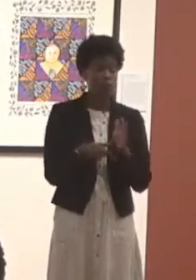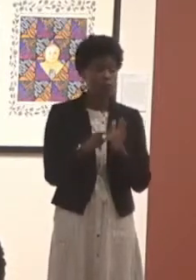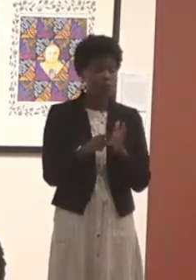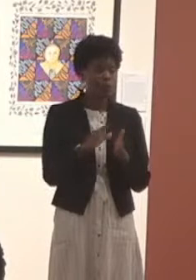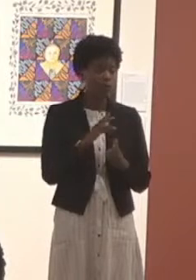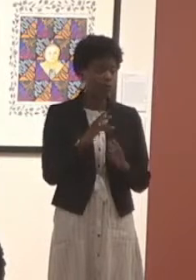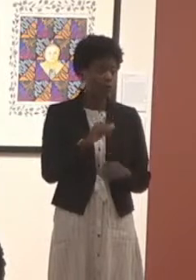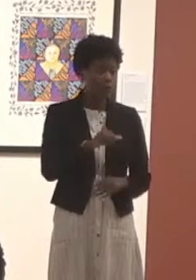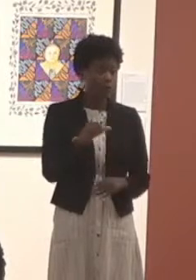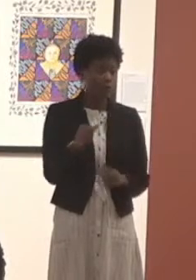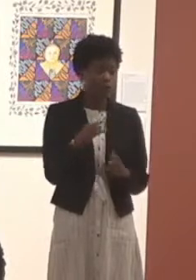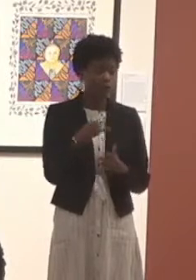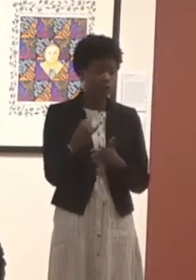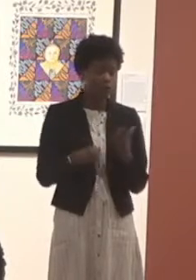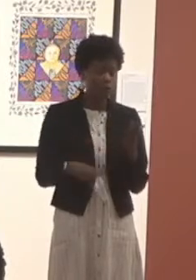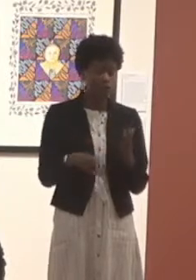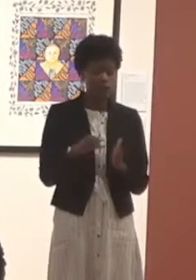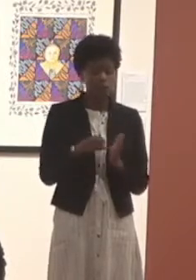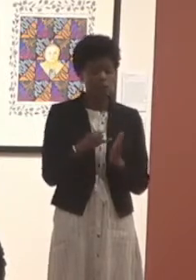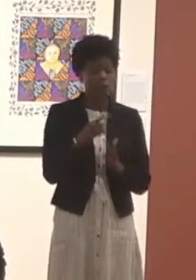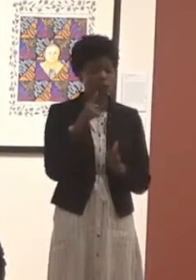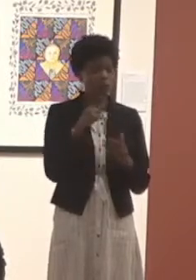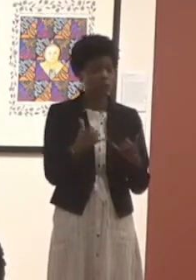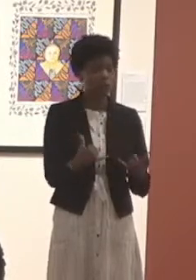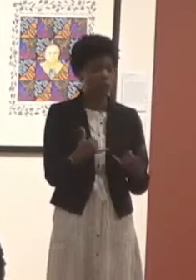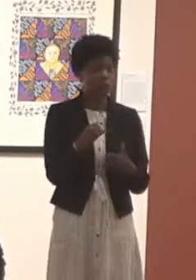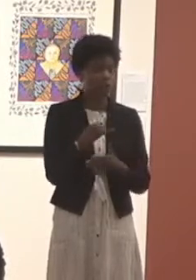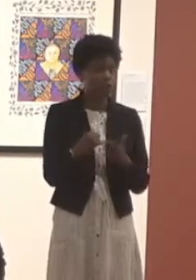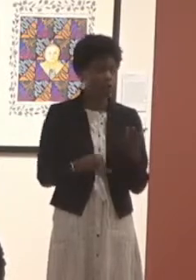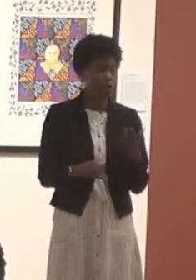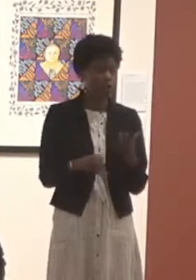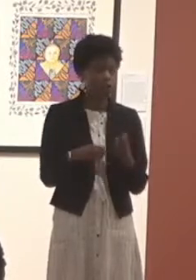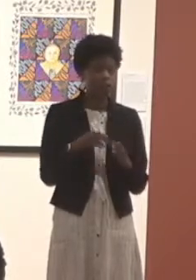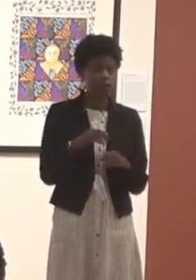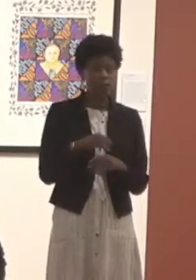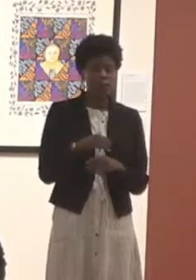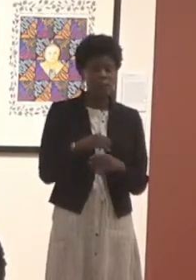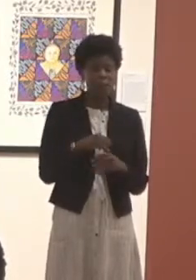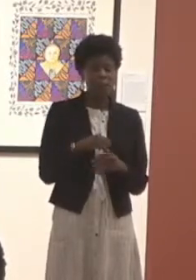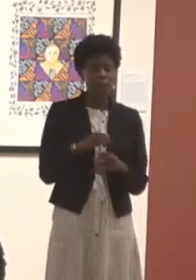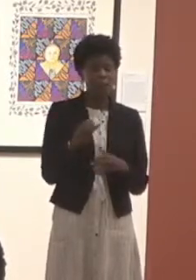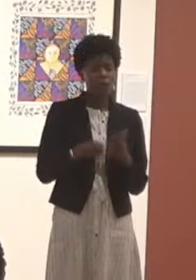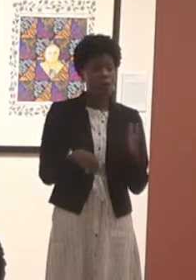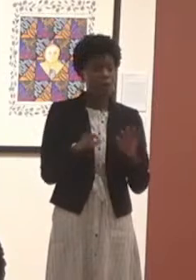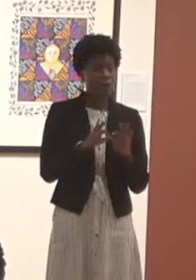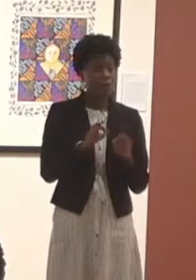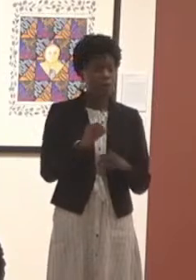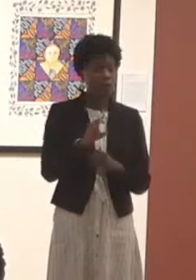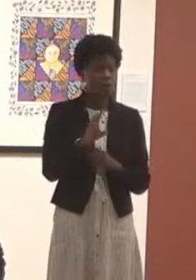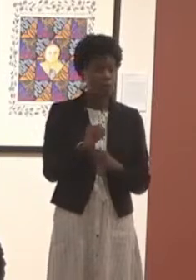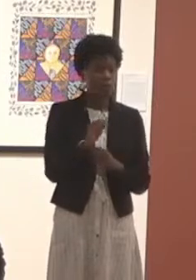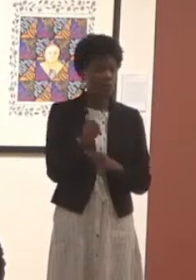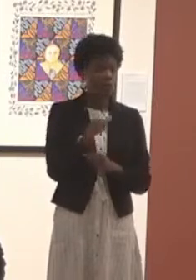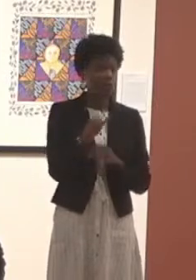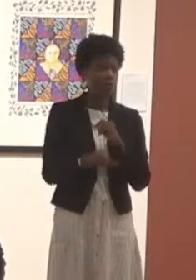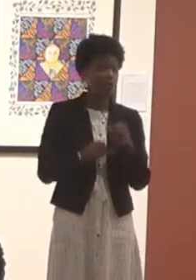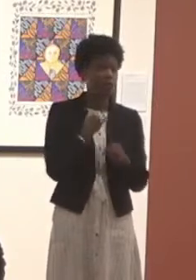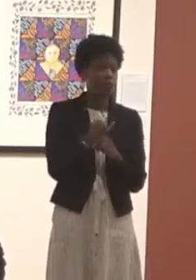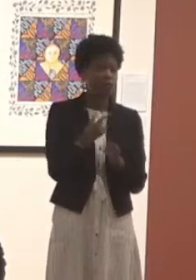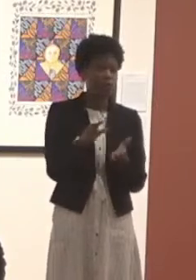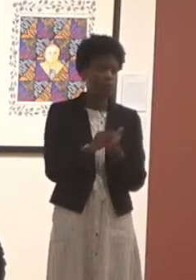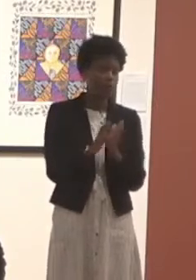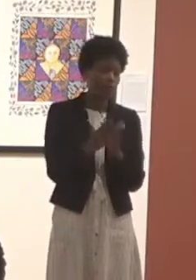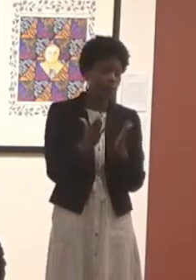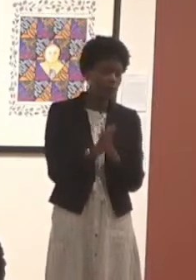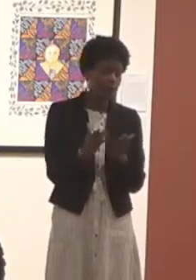African American Art, Journal of Contemporary Art, Exposure, the Art Forum, as well as international publications. She has